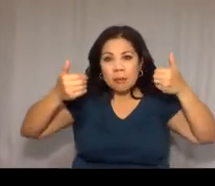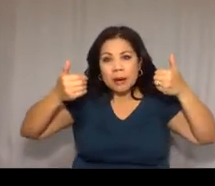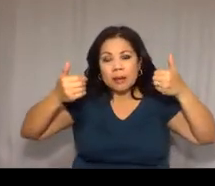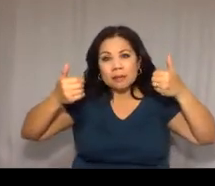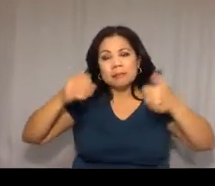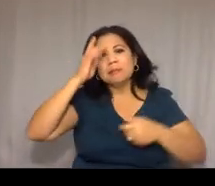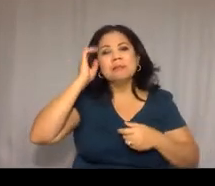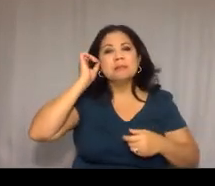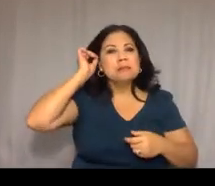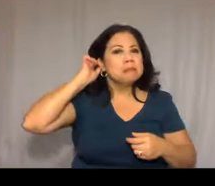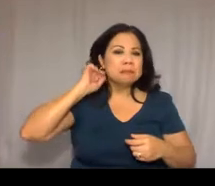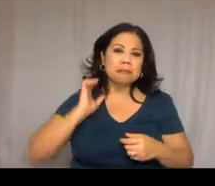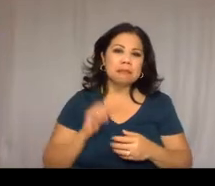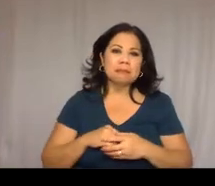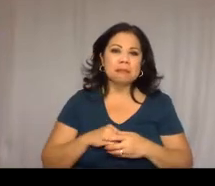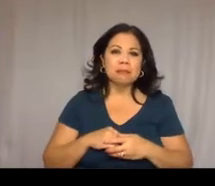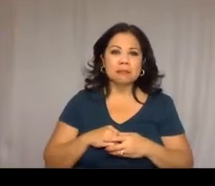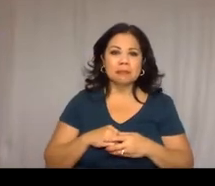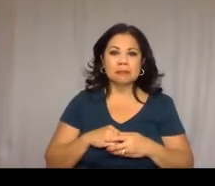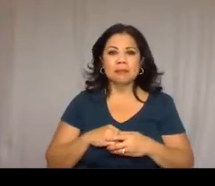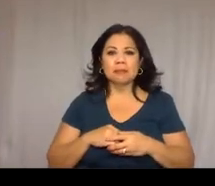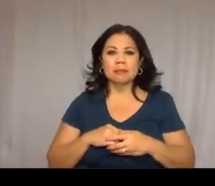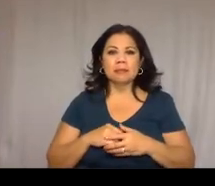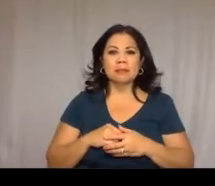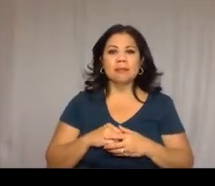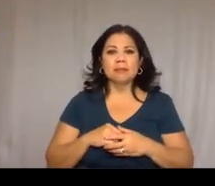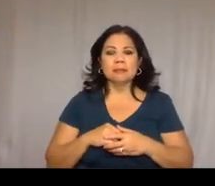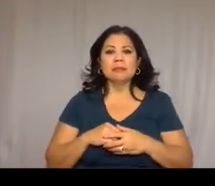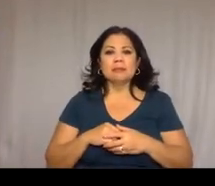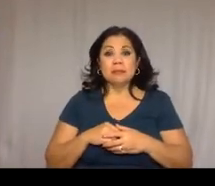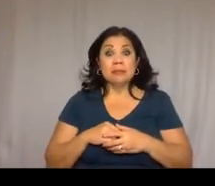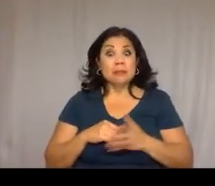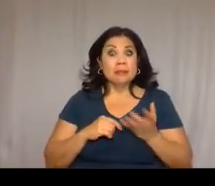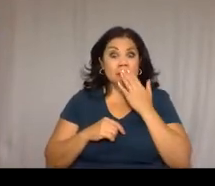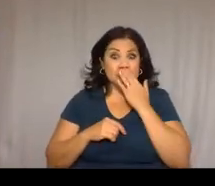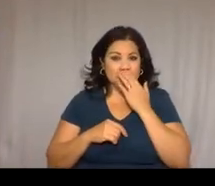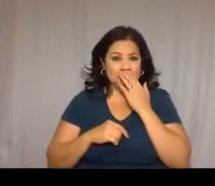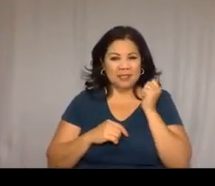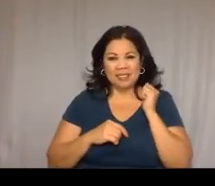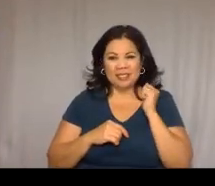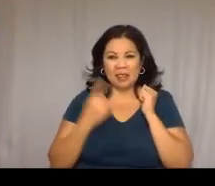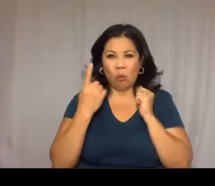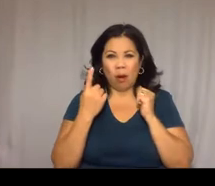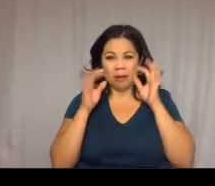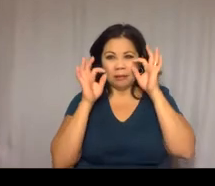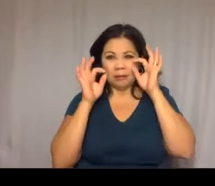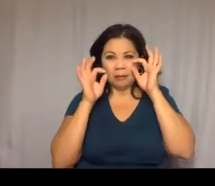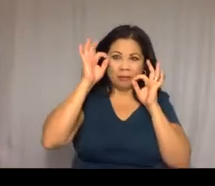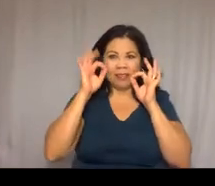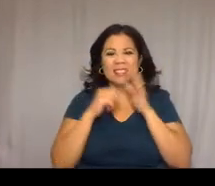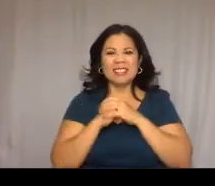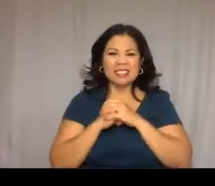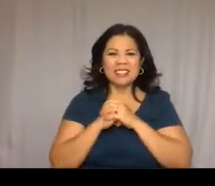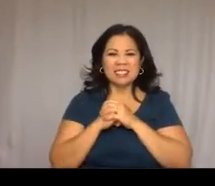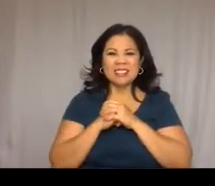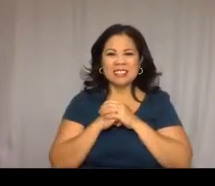apart. So I'm going to just put some eyes kind of right on that middle line. Uh-oh, one of my eyes is a little lower than